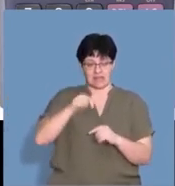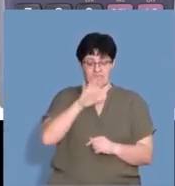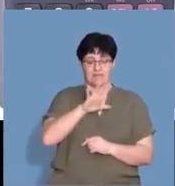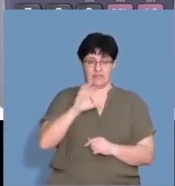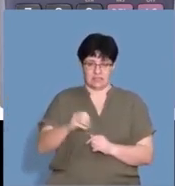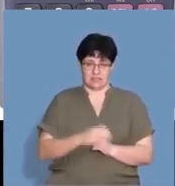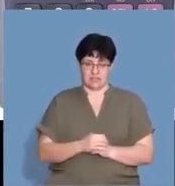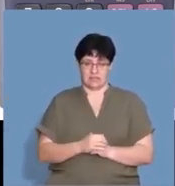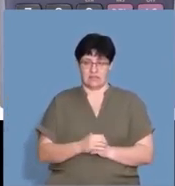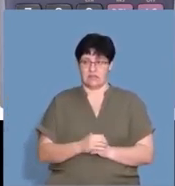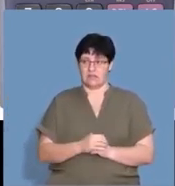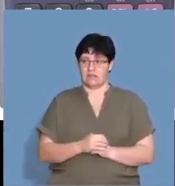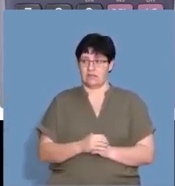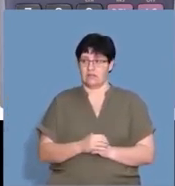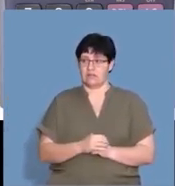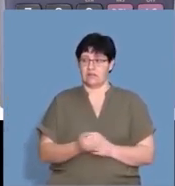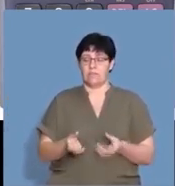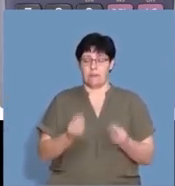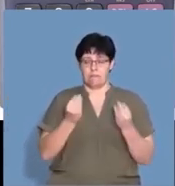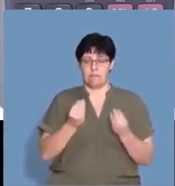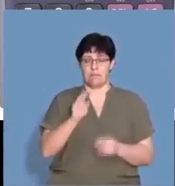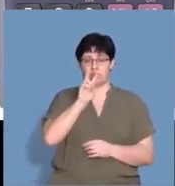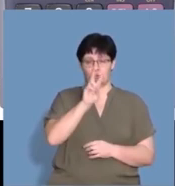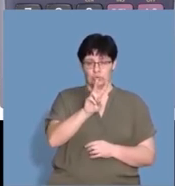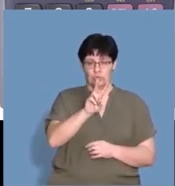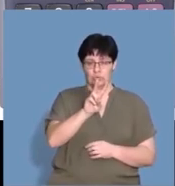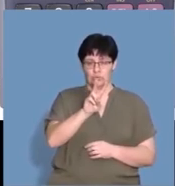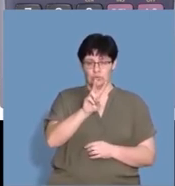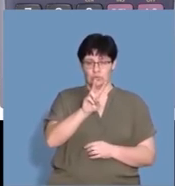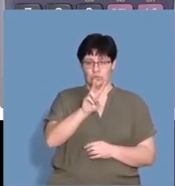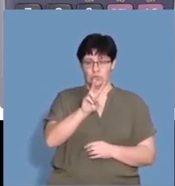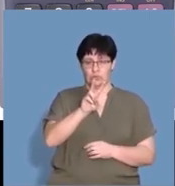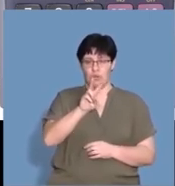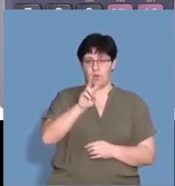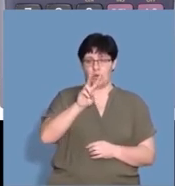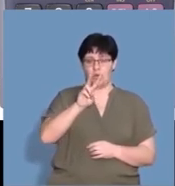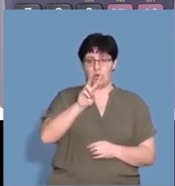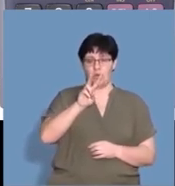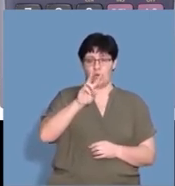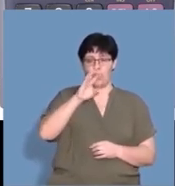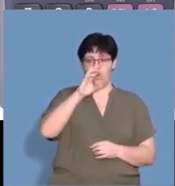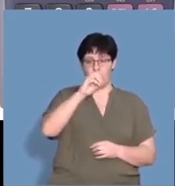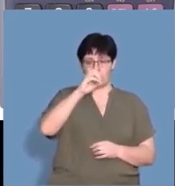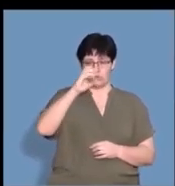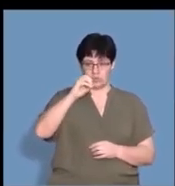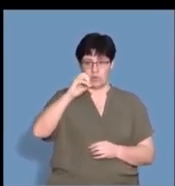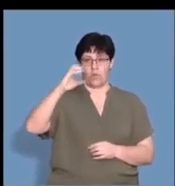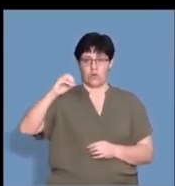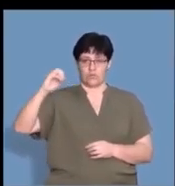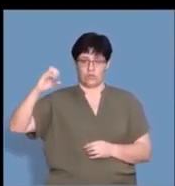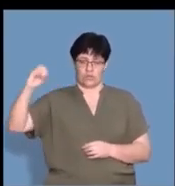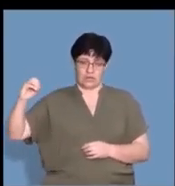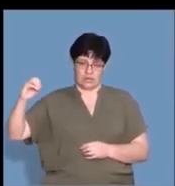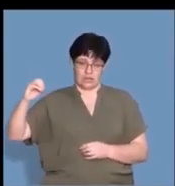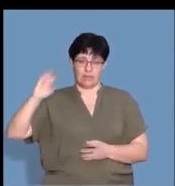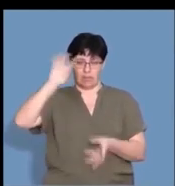50, and I'm going to get 2 with 5 zeros. So the scale is 1